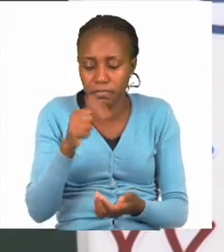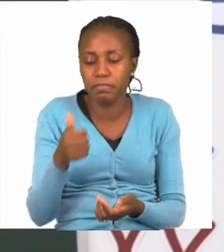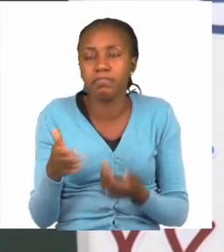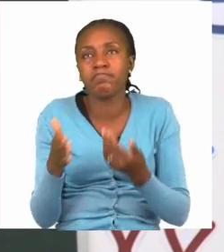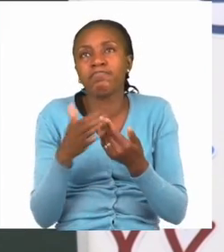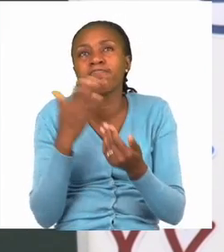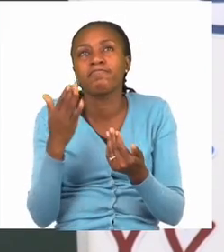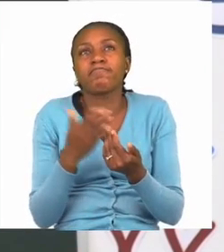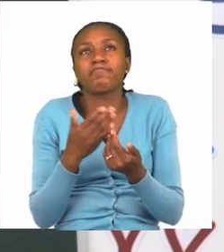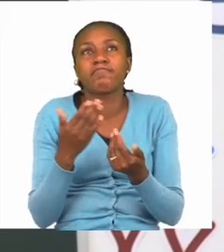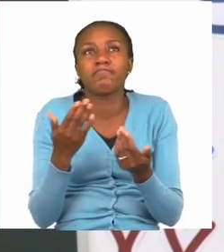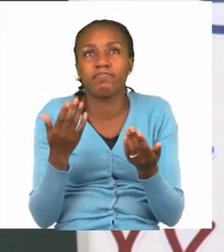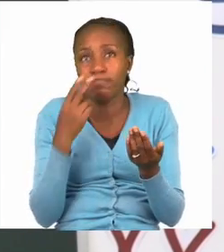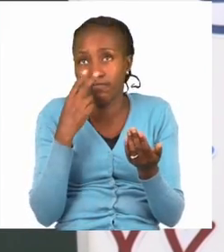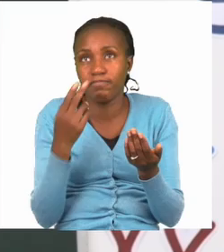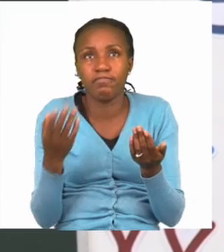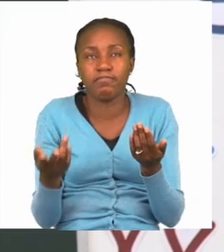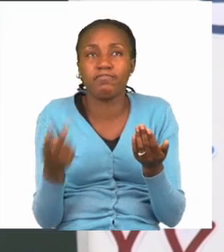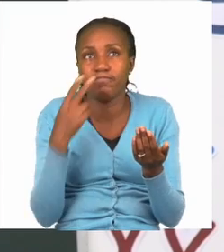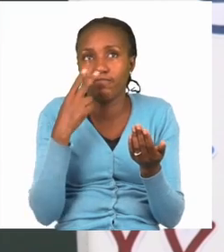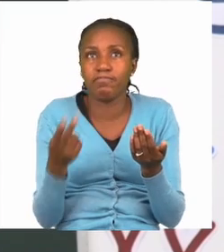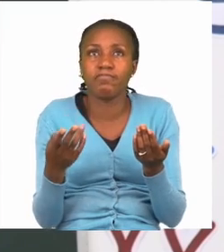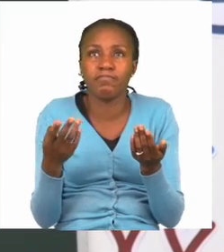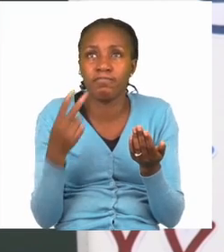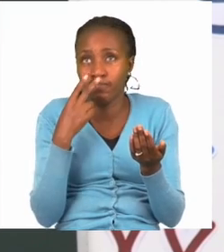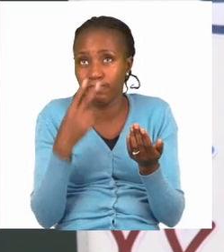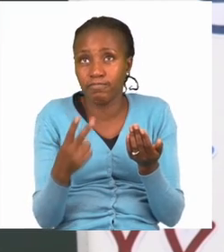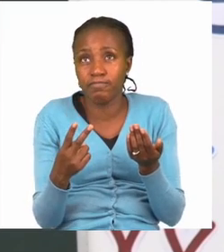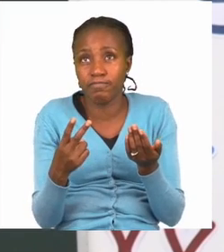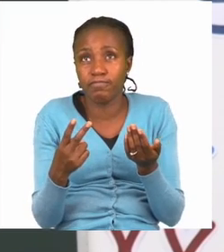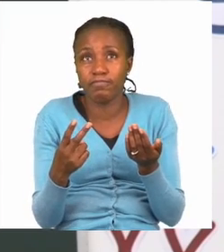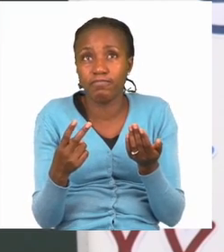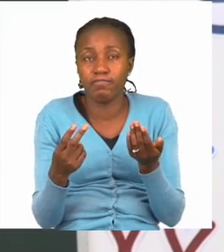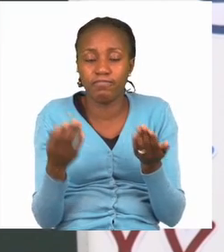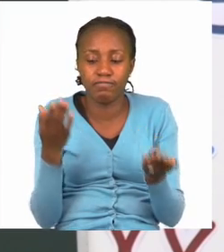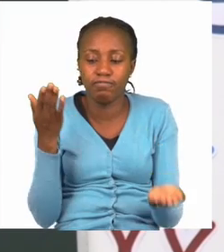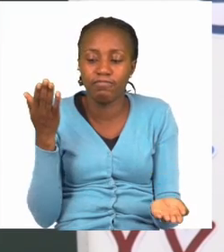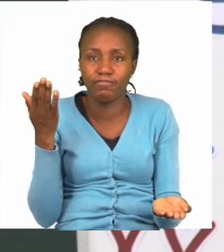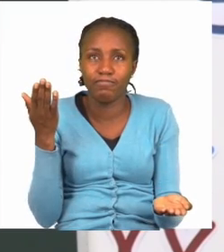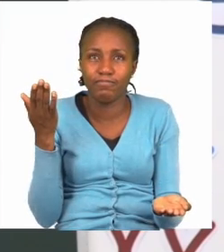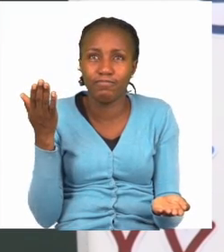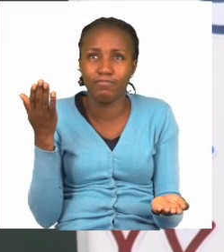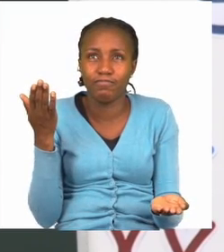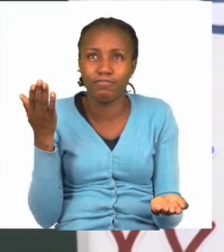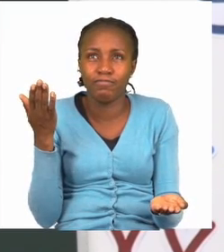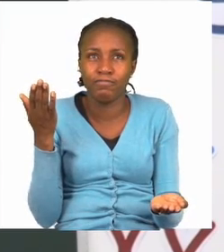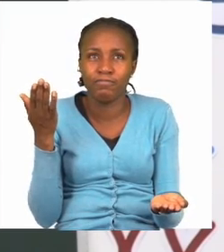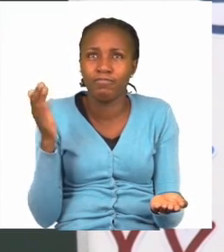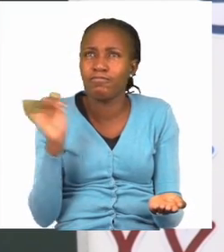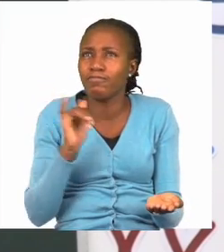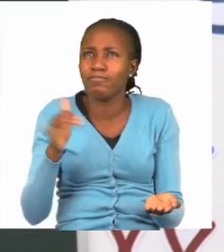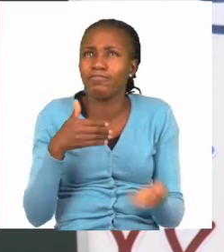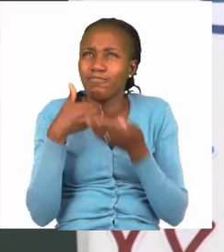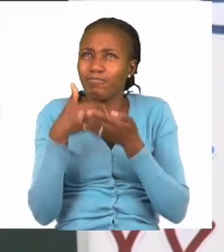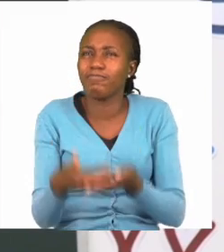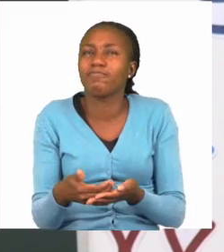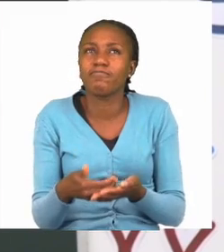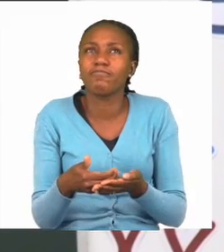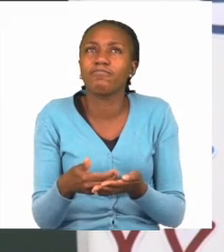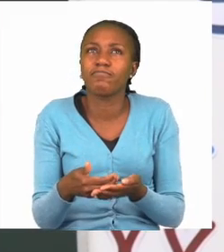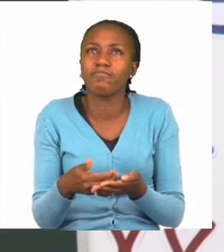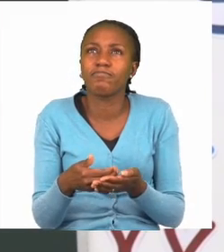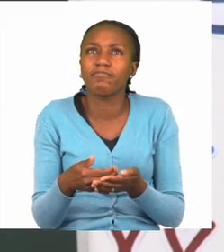object. So if I hold it like this, which object is